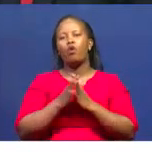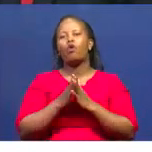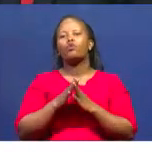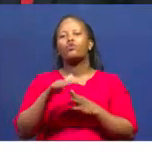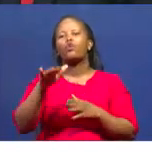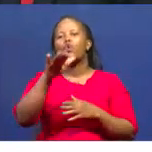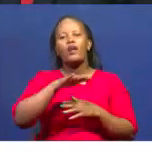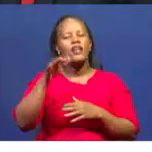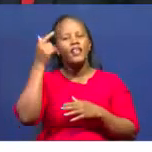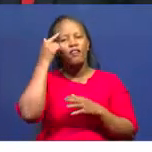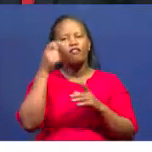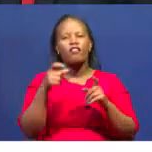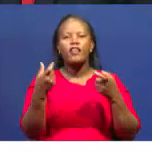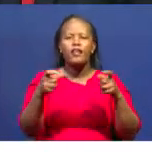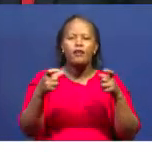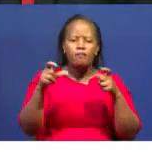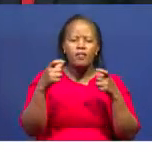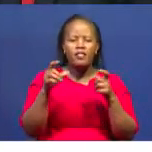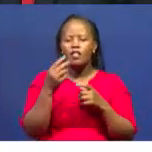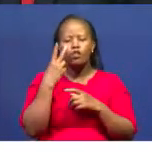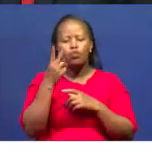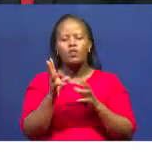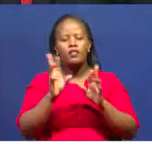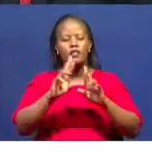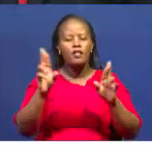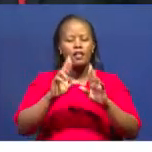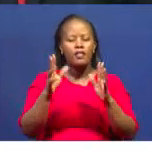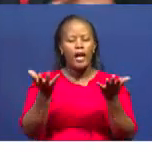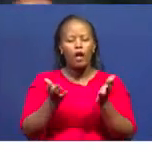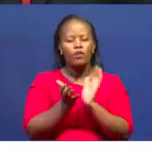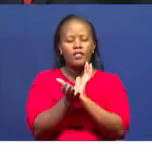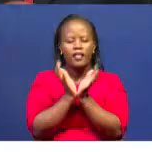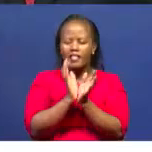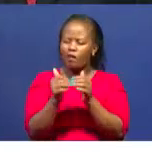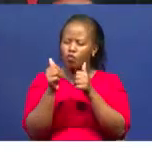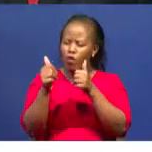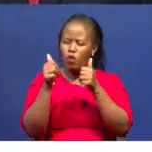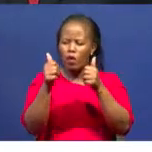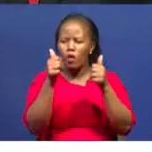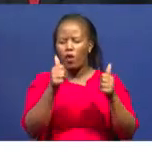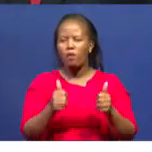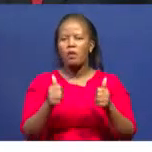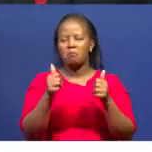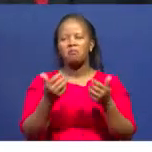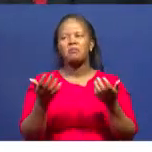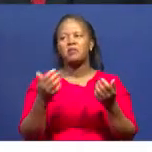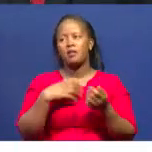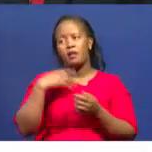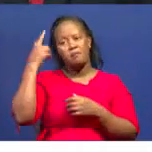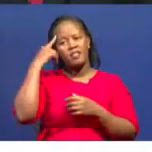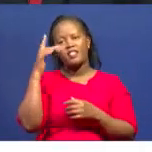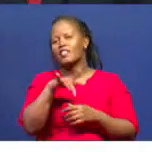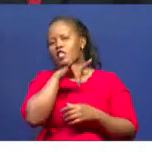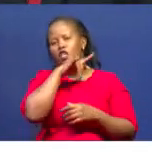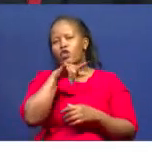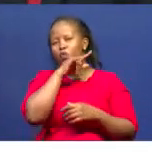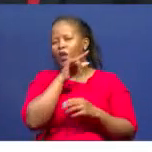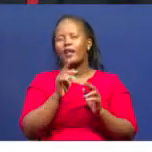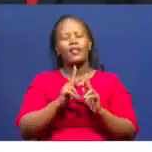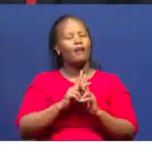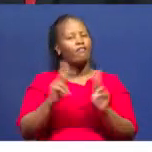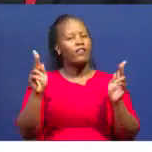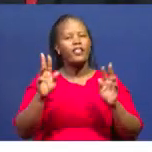chance now to see how ready the place was. The stadium is very okay. I think Uganda is ready